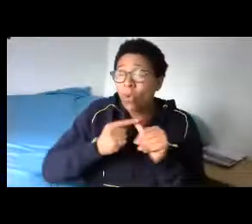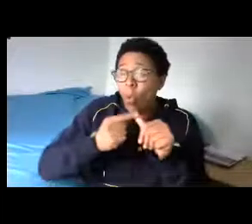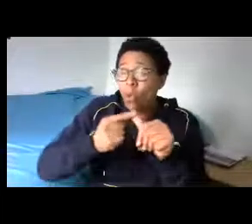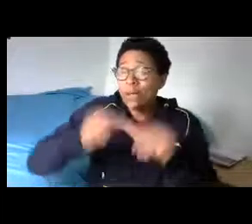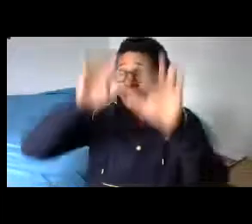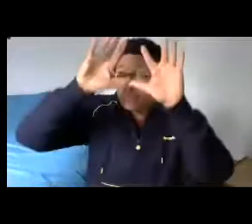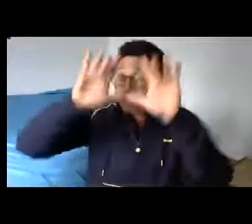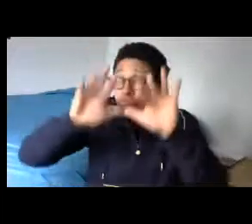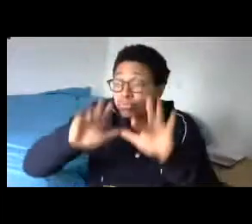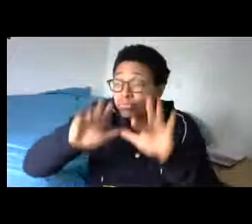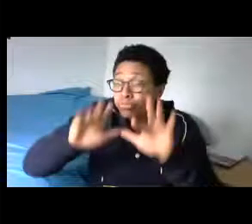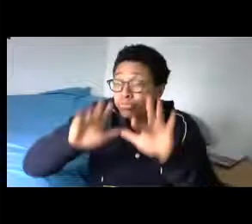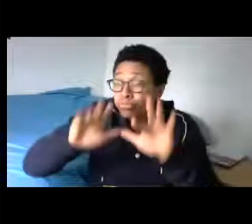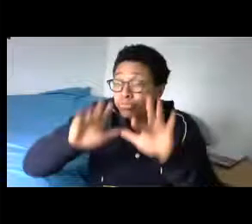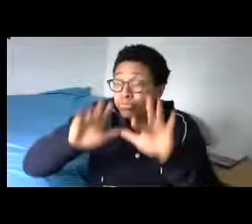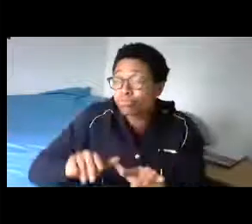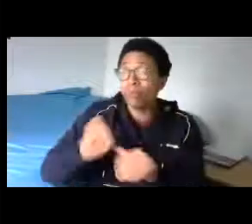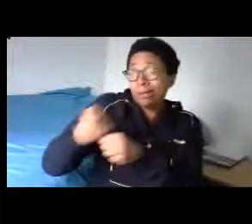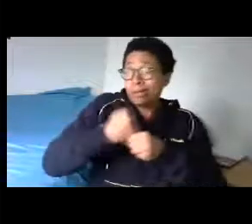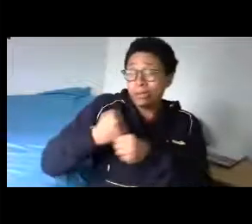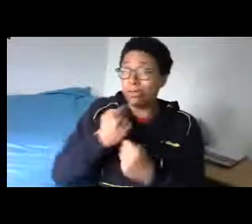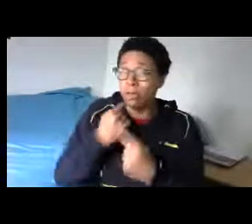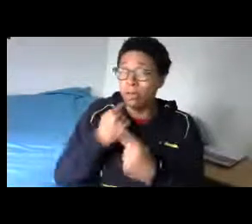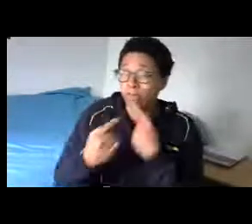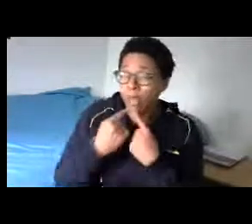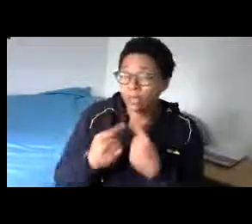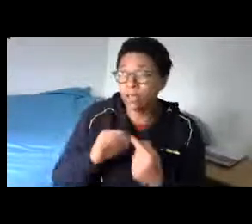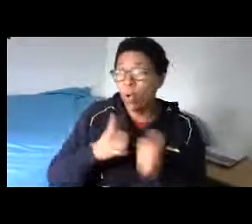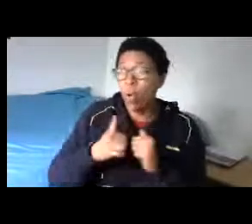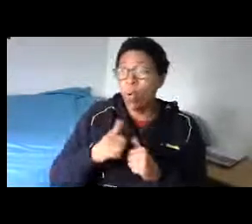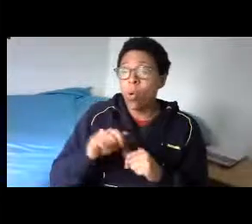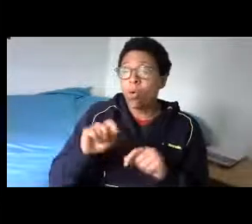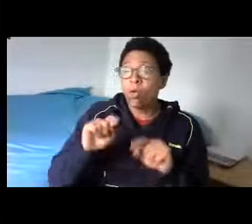general information. So sometimes I could see assessments with